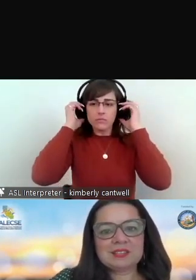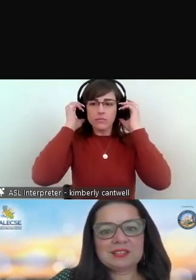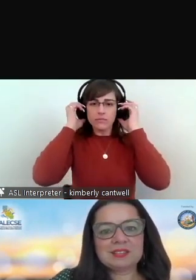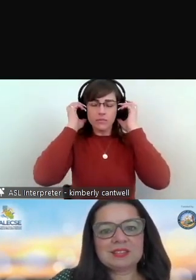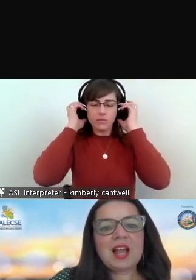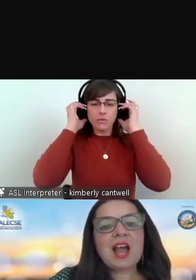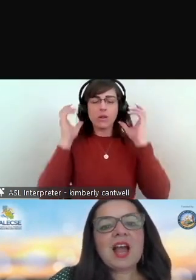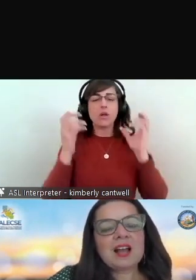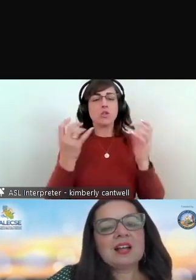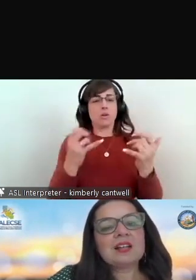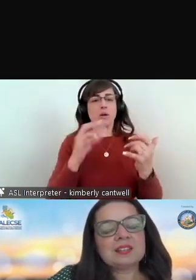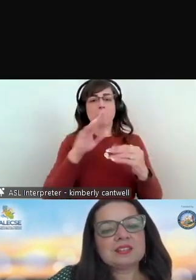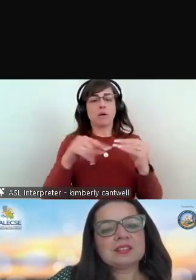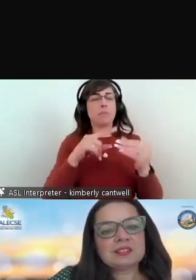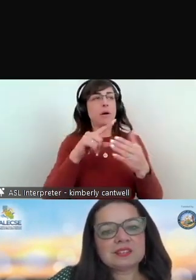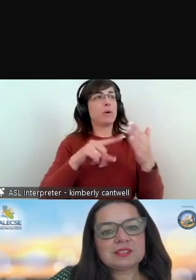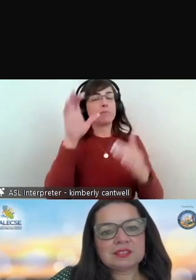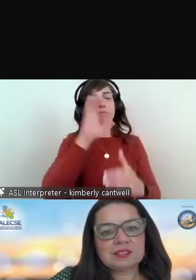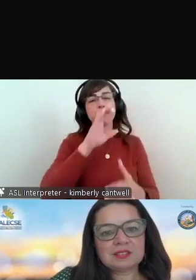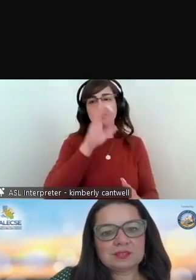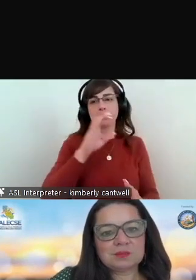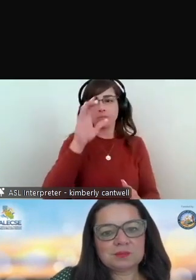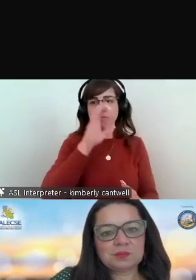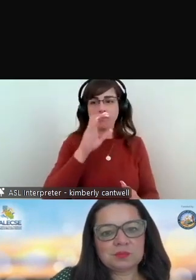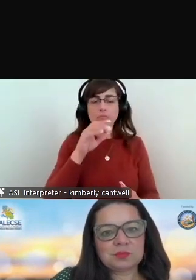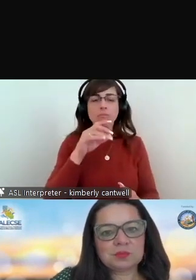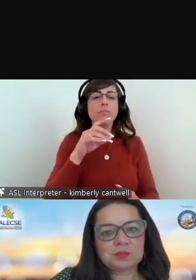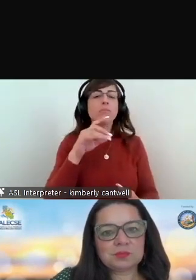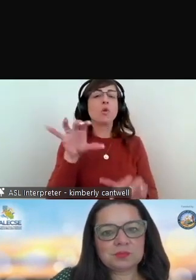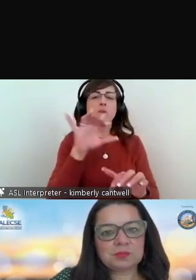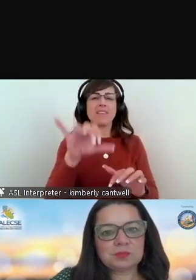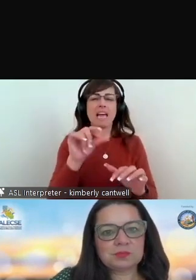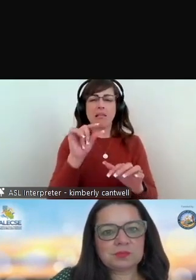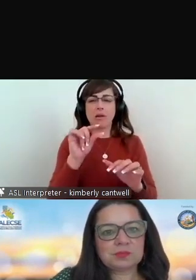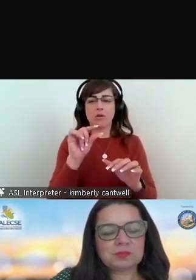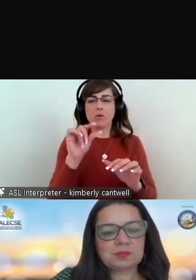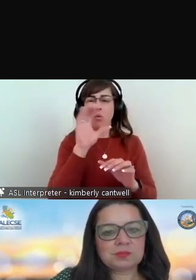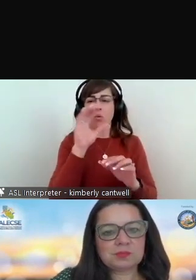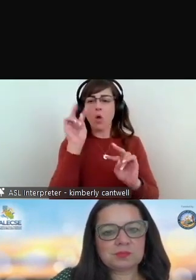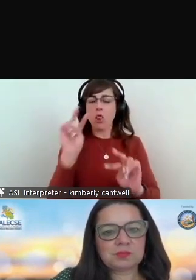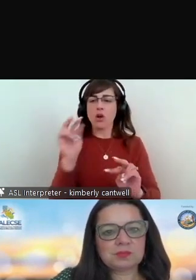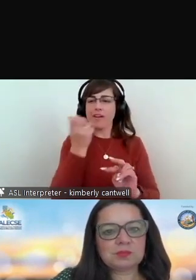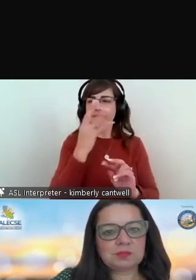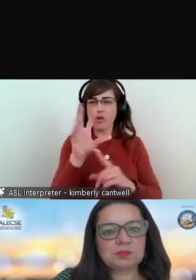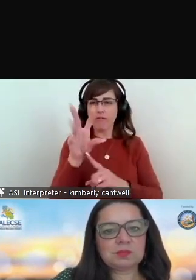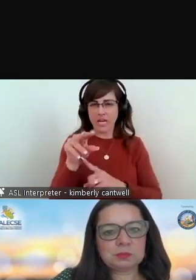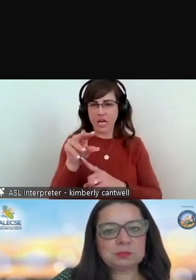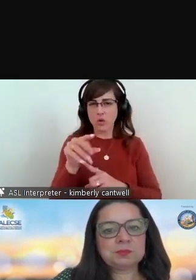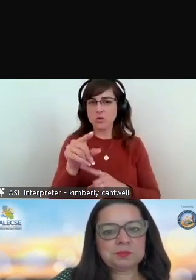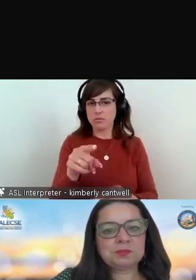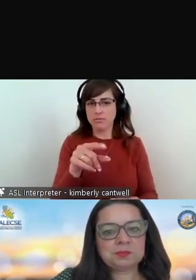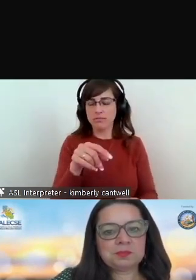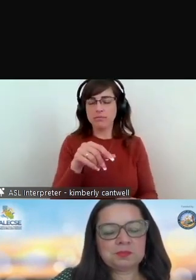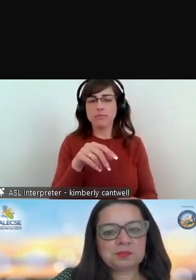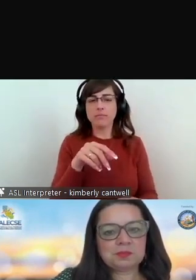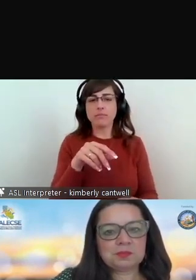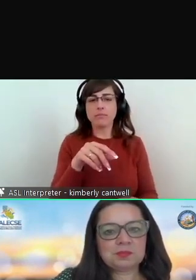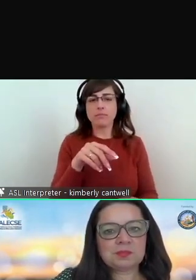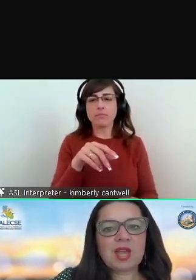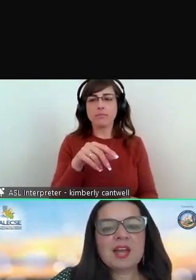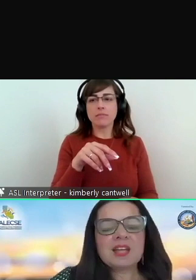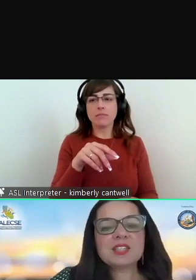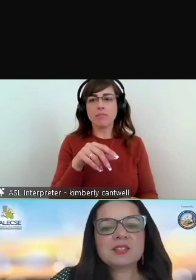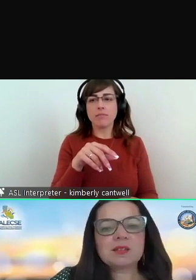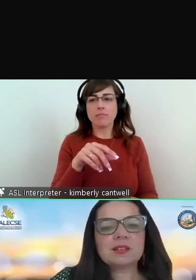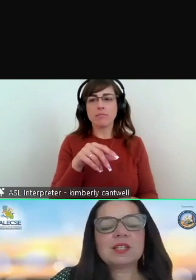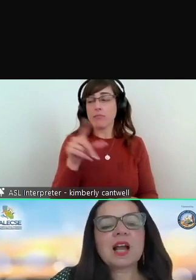So we're going to talk about what to look for, and we're going to be doing that a little bit. We're going to look at a few videos here.